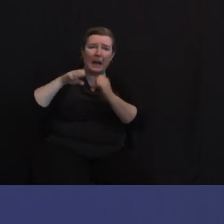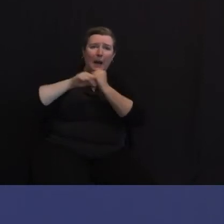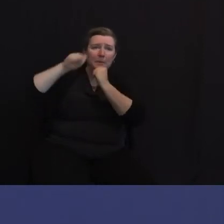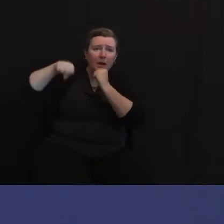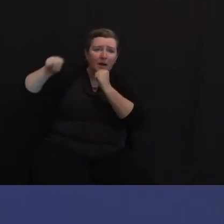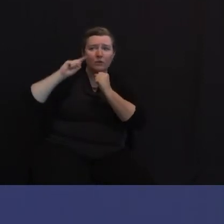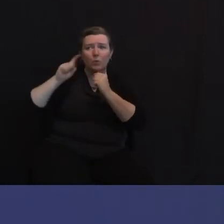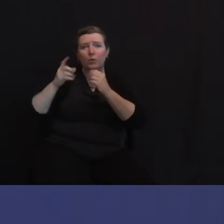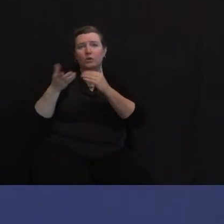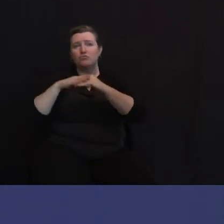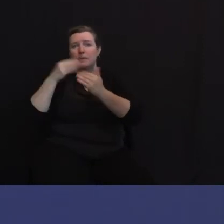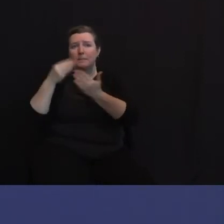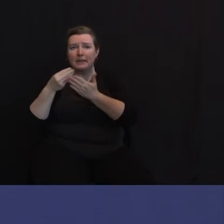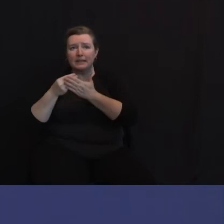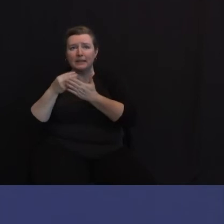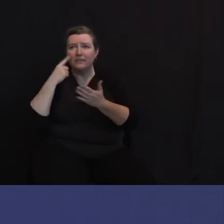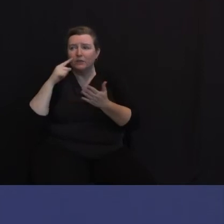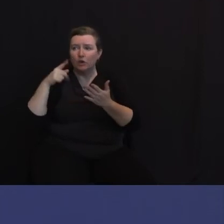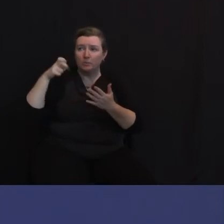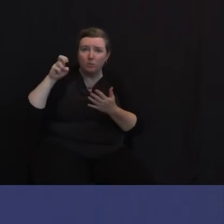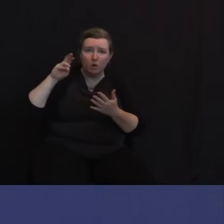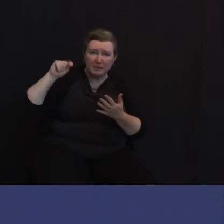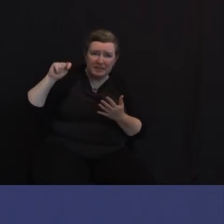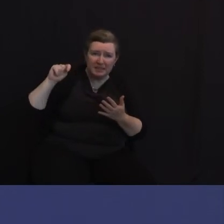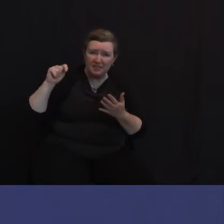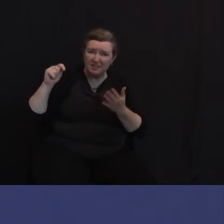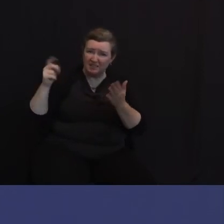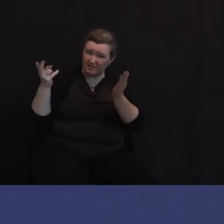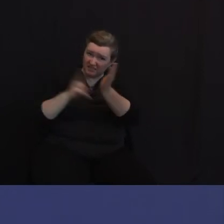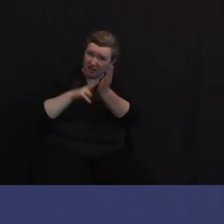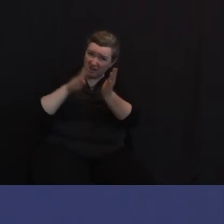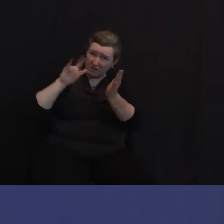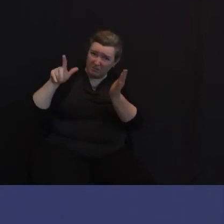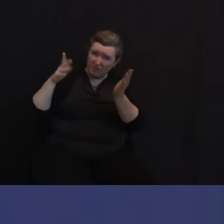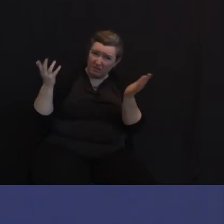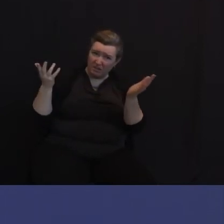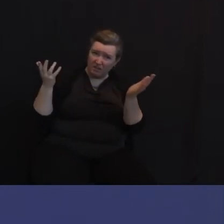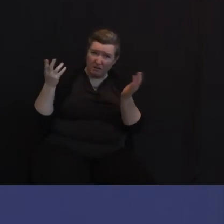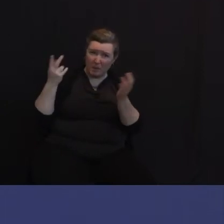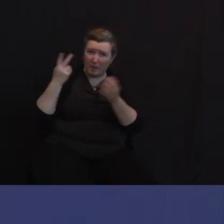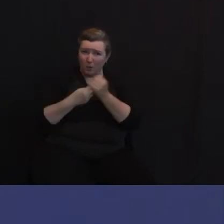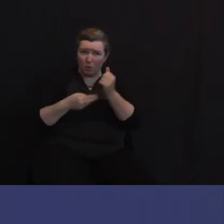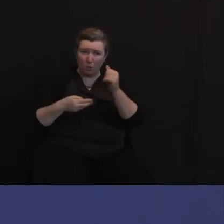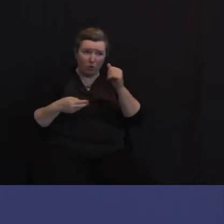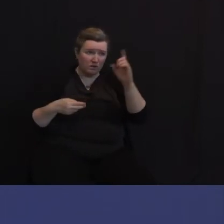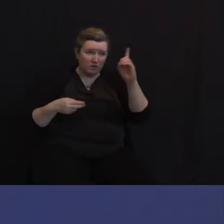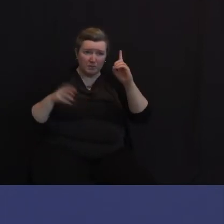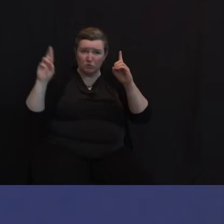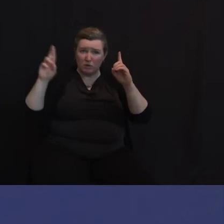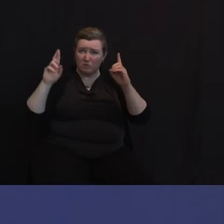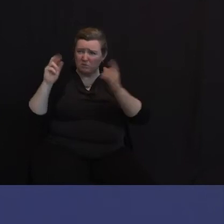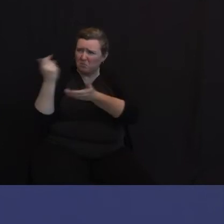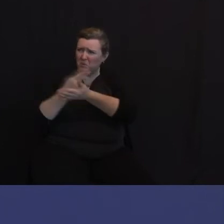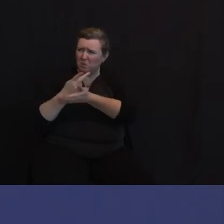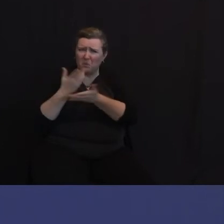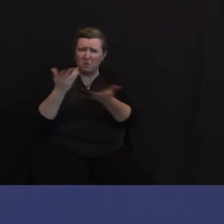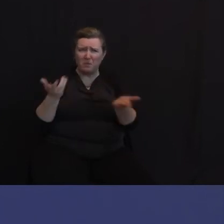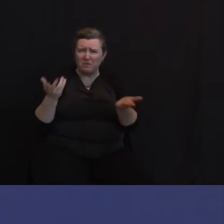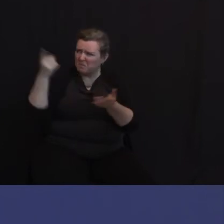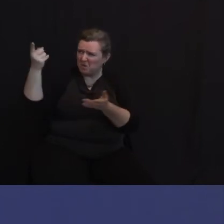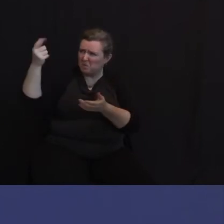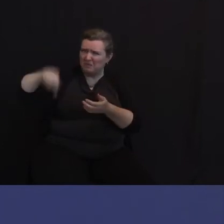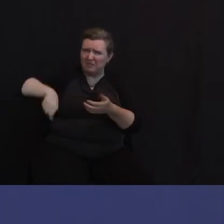sign the bill now that changes have been made and it's passed both houses? From Ian and Colleen, the legislature's message to